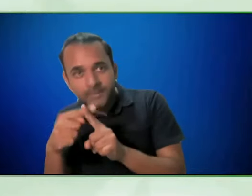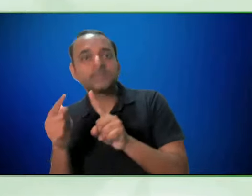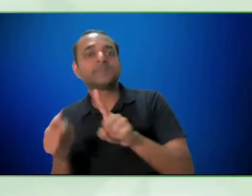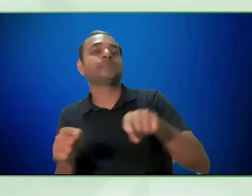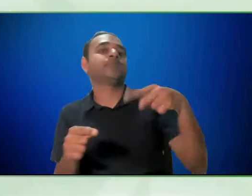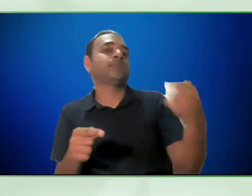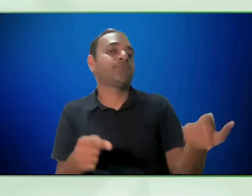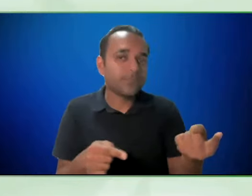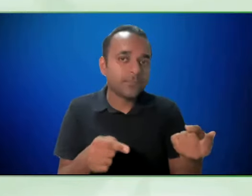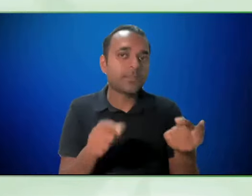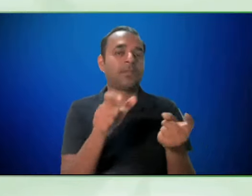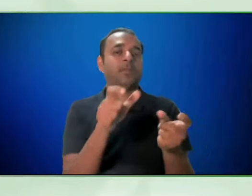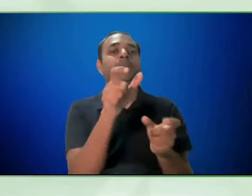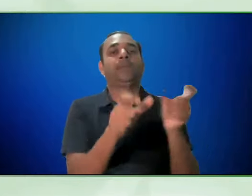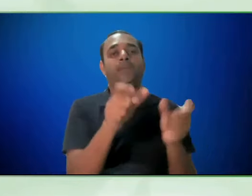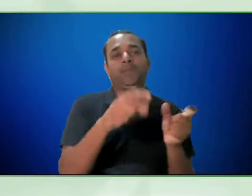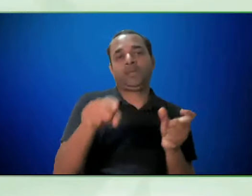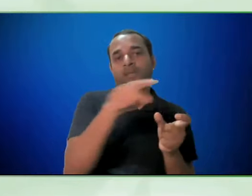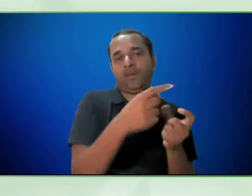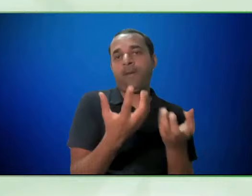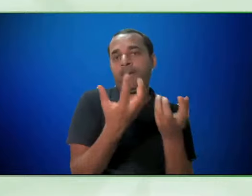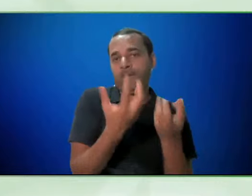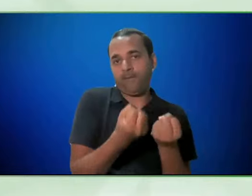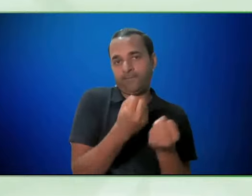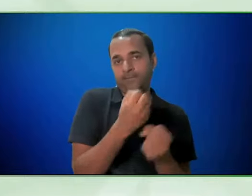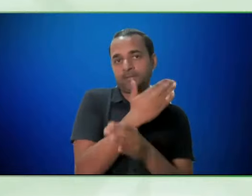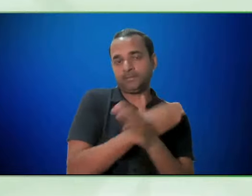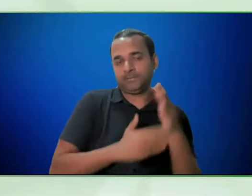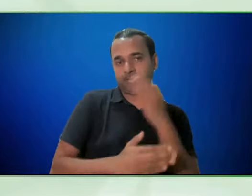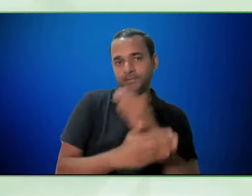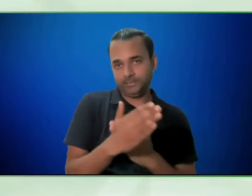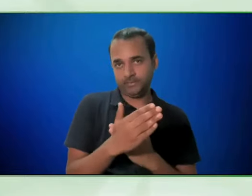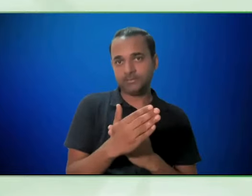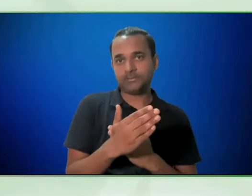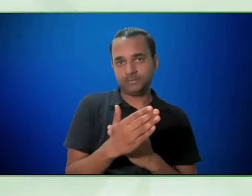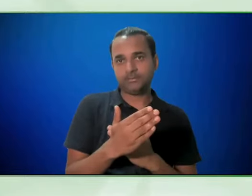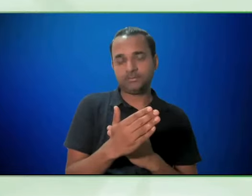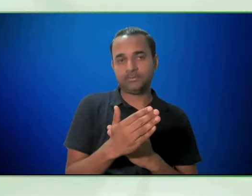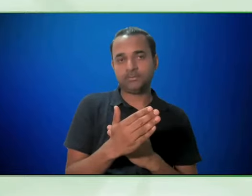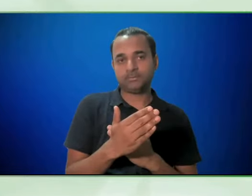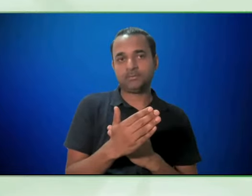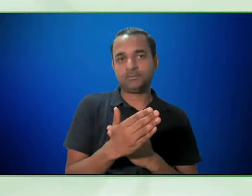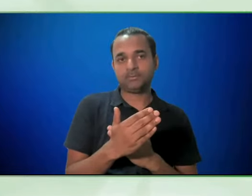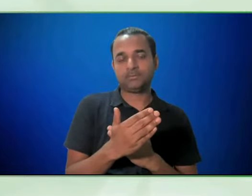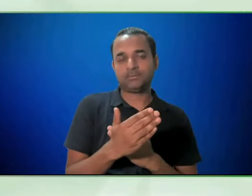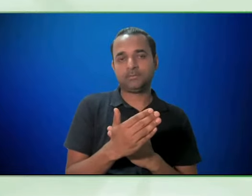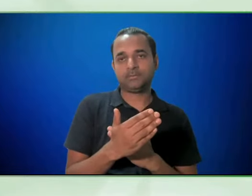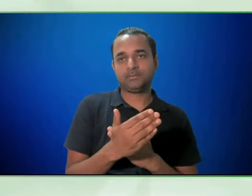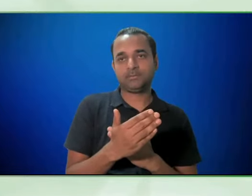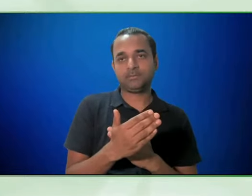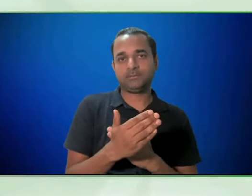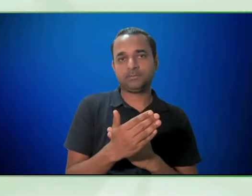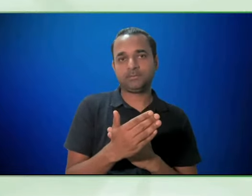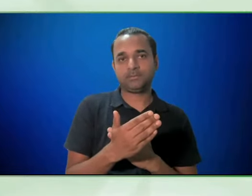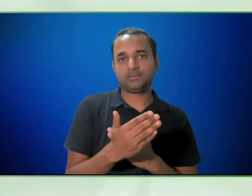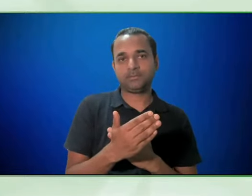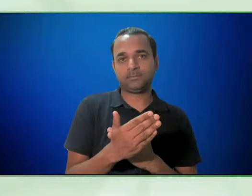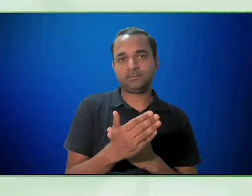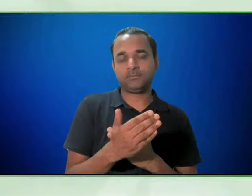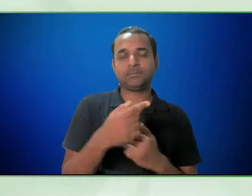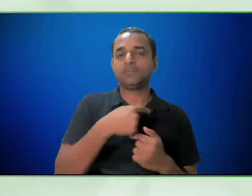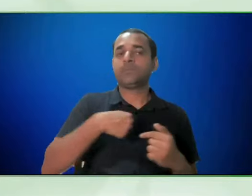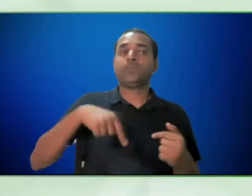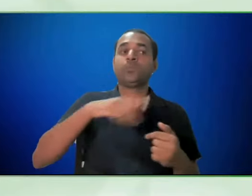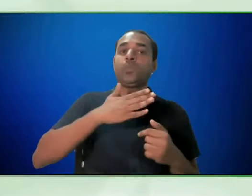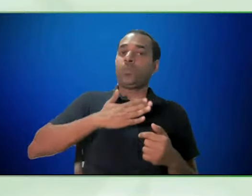that, and then we try to see what we can see also, the way they're doing it is thanks, like